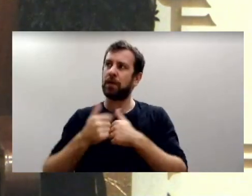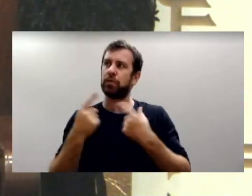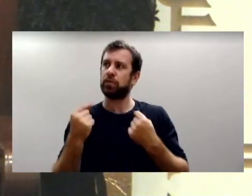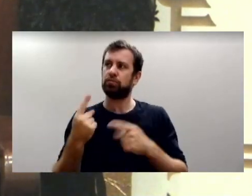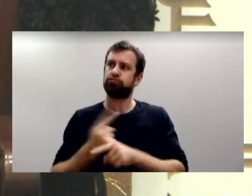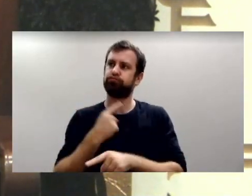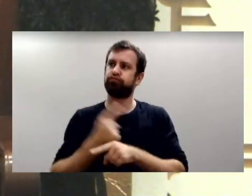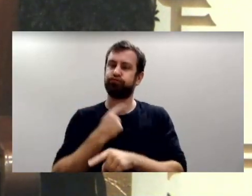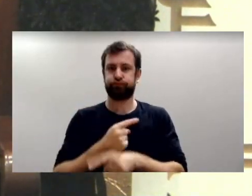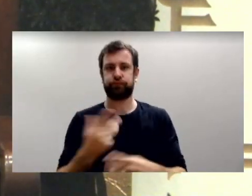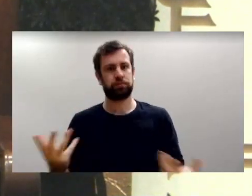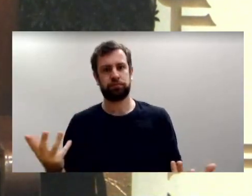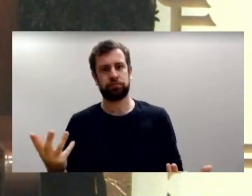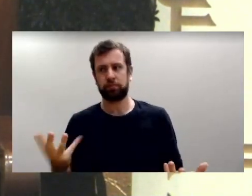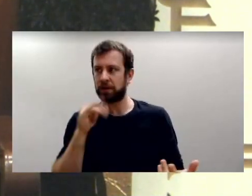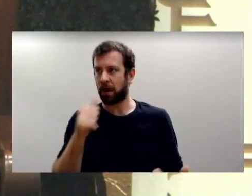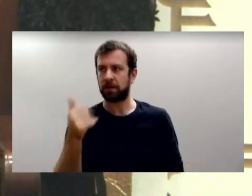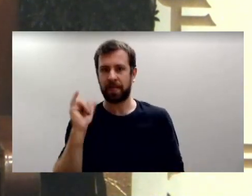salat?